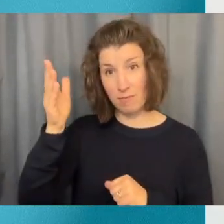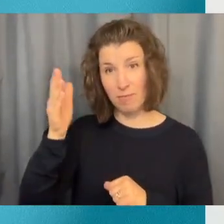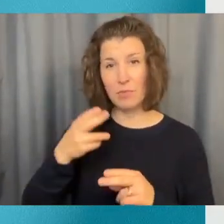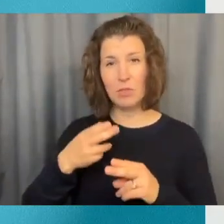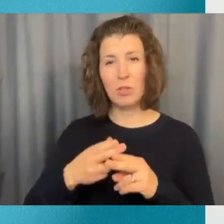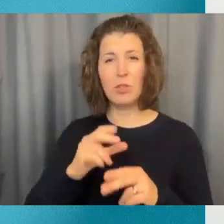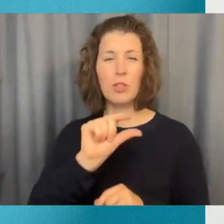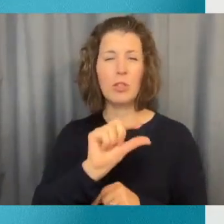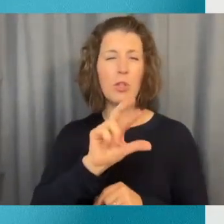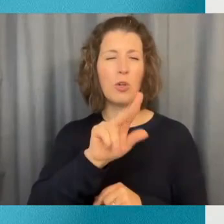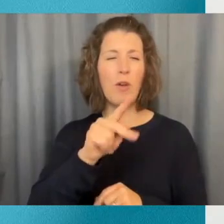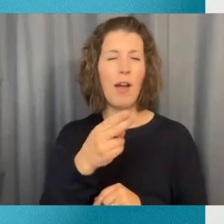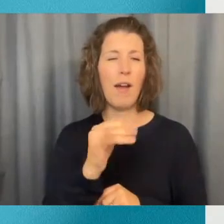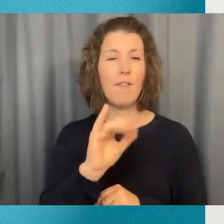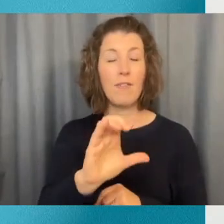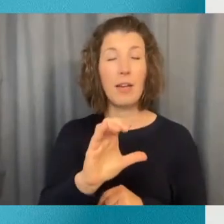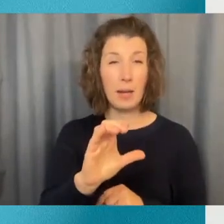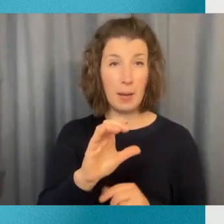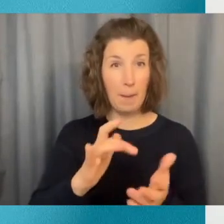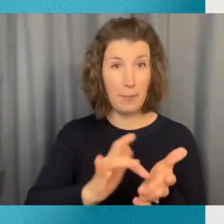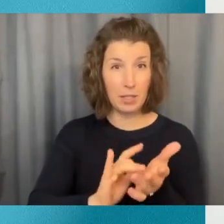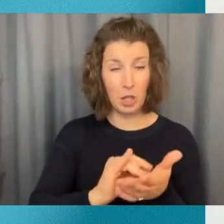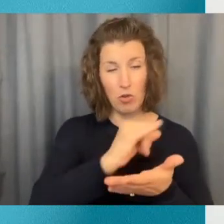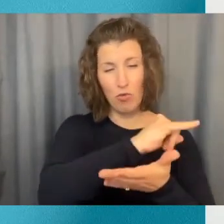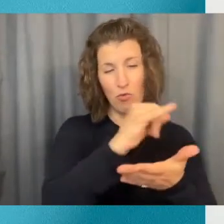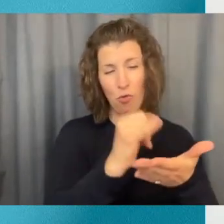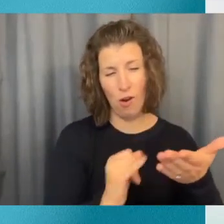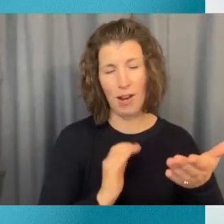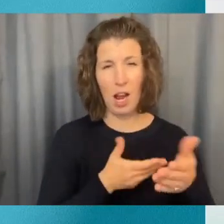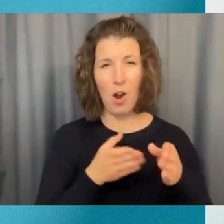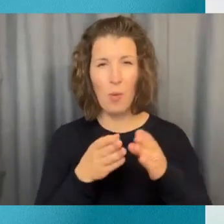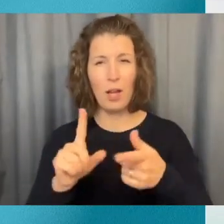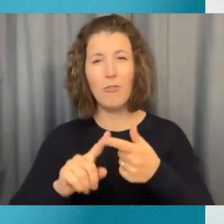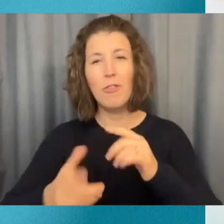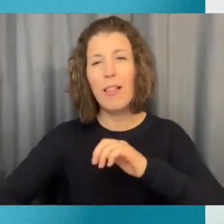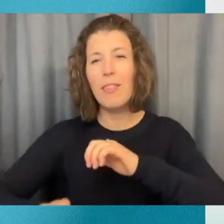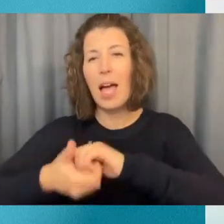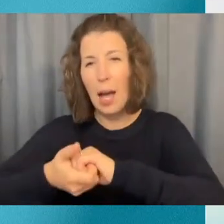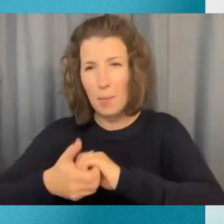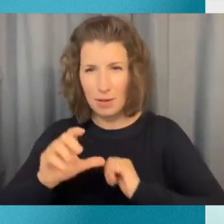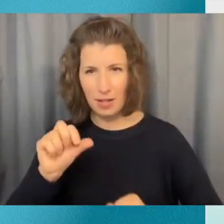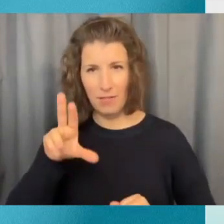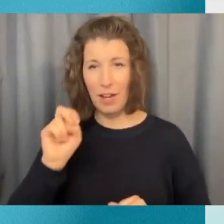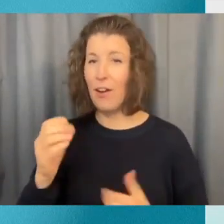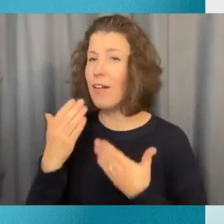Medicine, Drawing Our Way to Collaborative Care. Thank you, MK, and welcome.